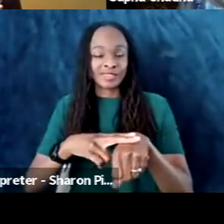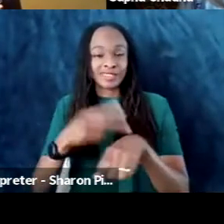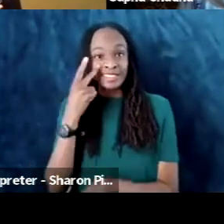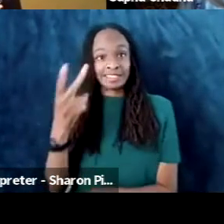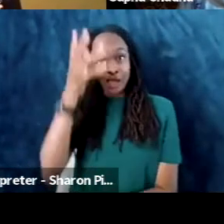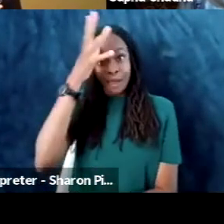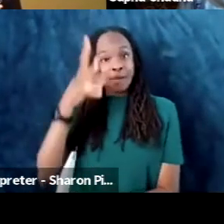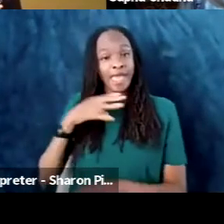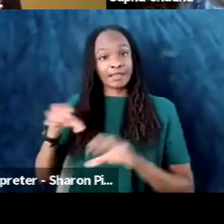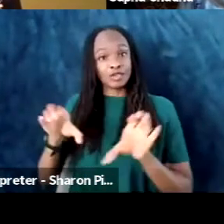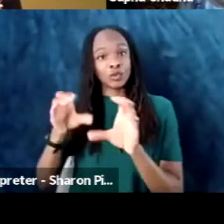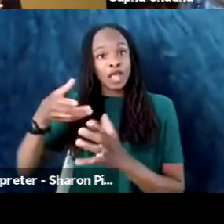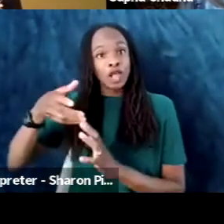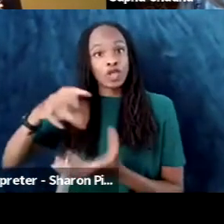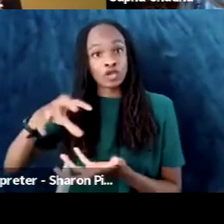laundry.